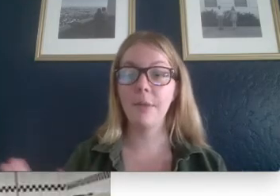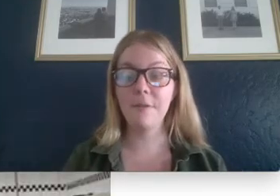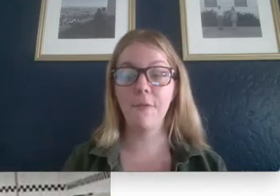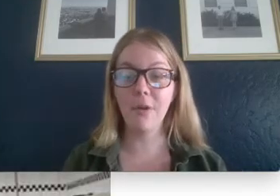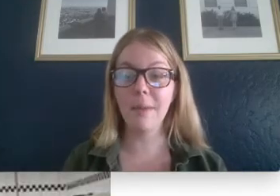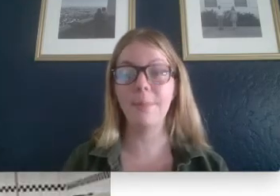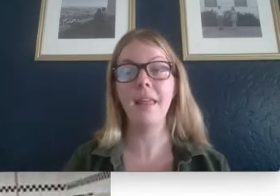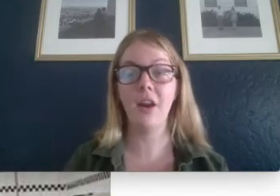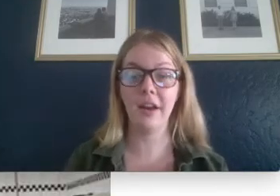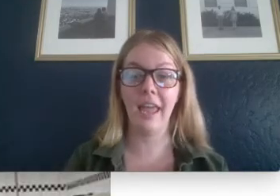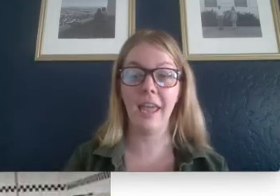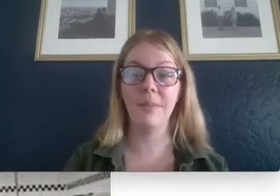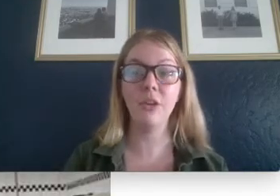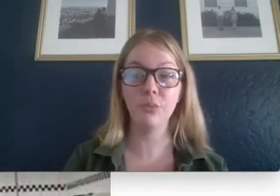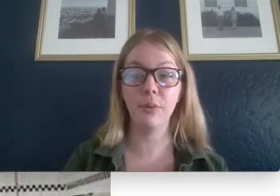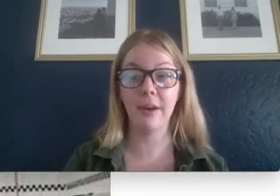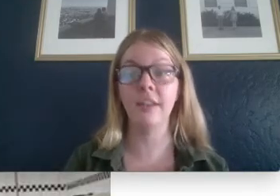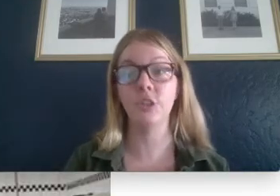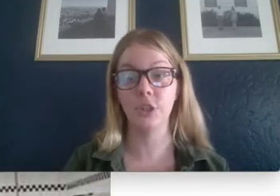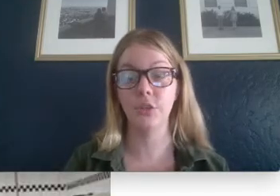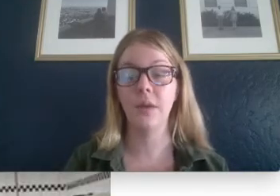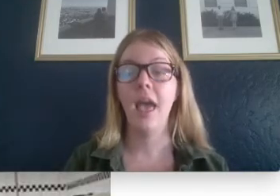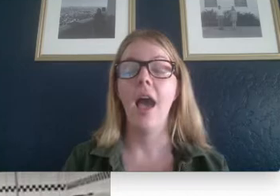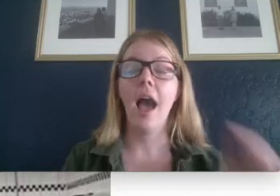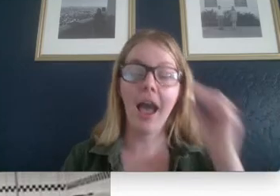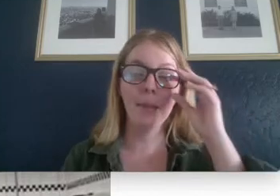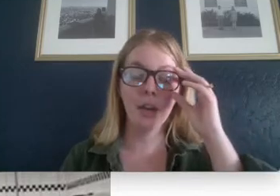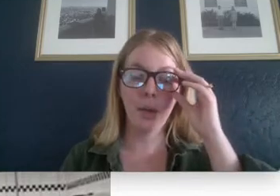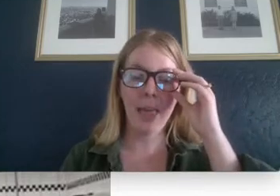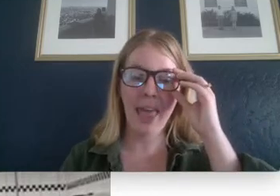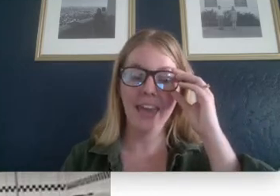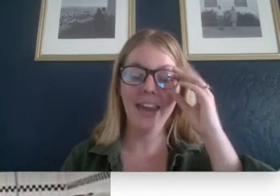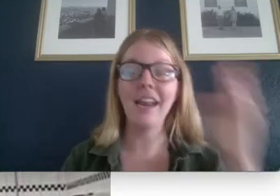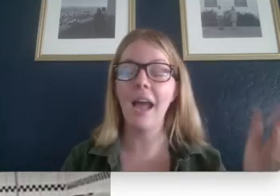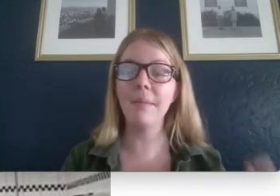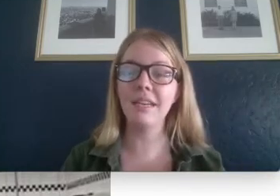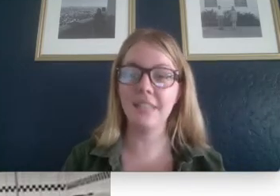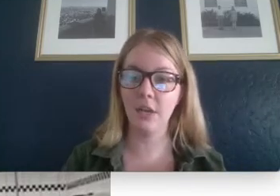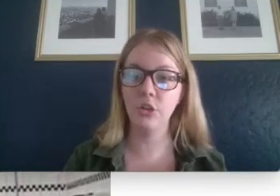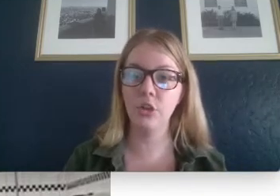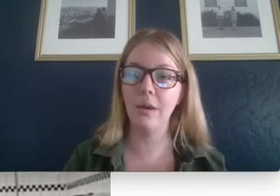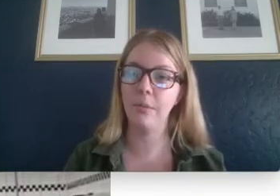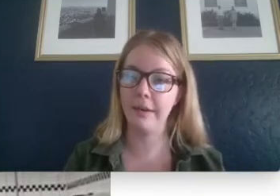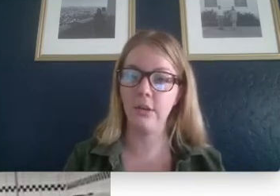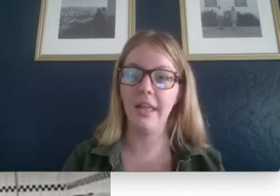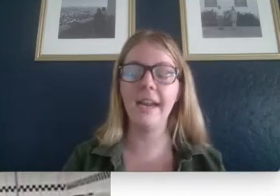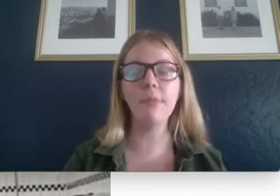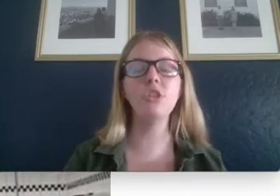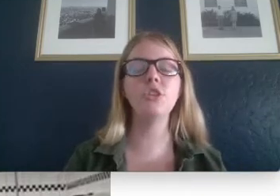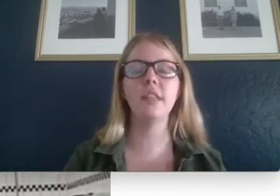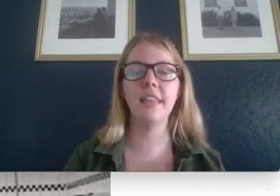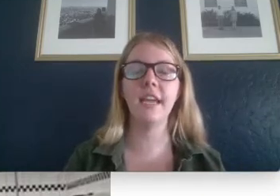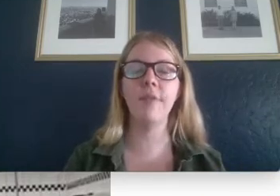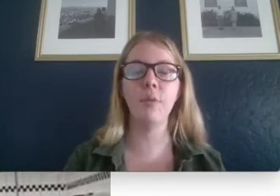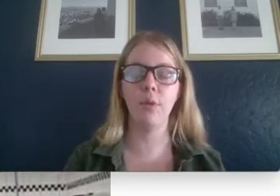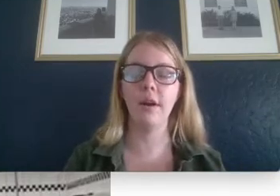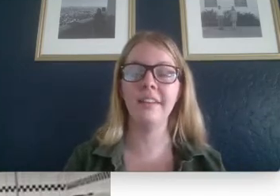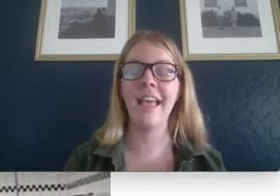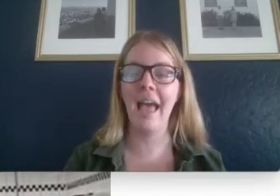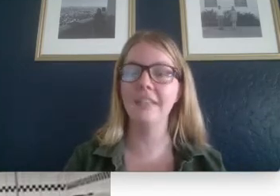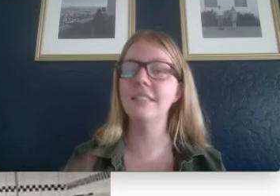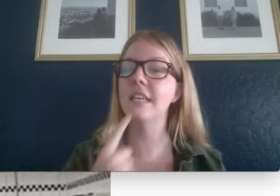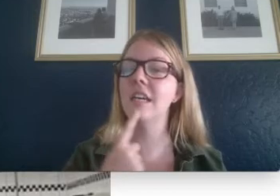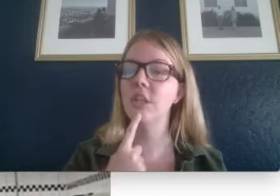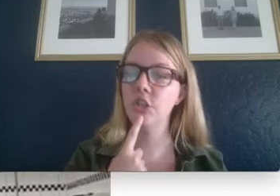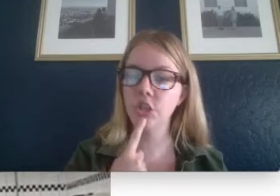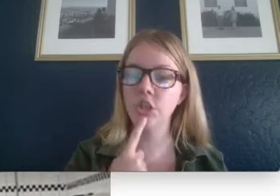Now before we play our game, here's what we're going to do. I'm going to go ahead and I'm going to tell you a riddle, and I want you to think of a word that